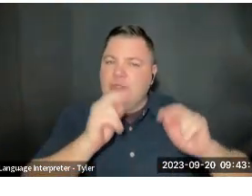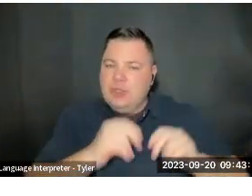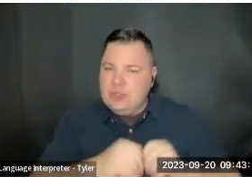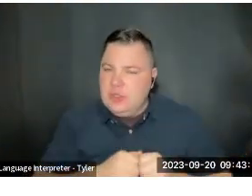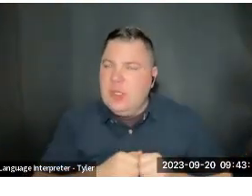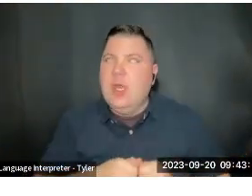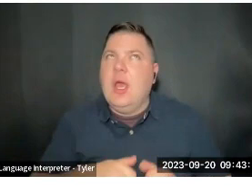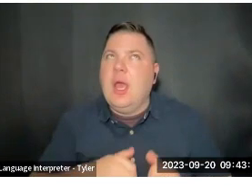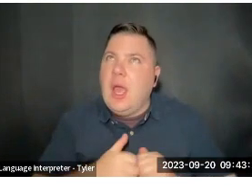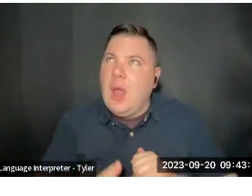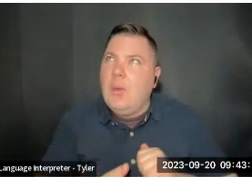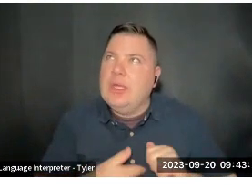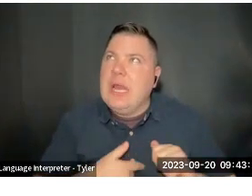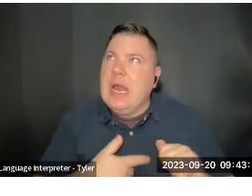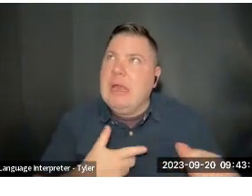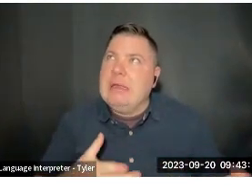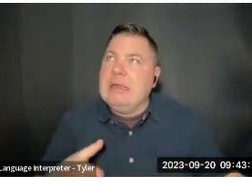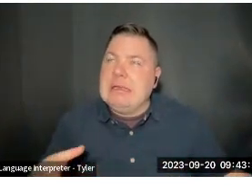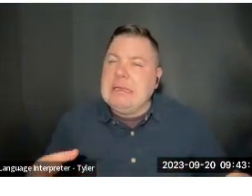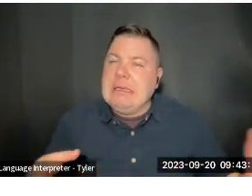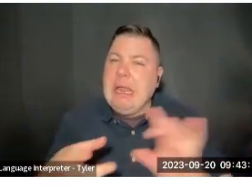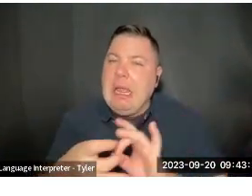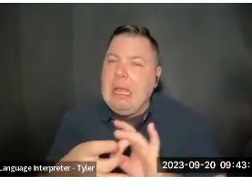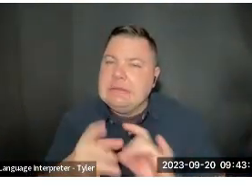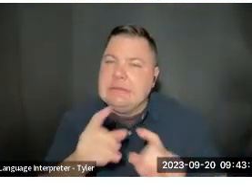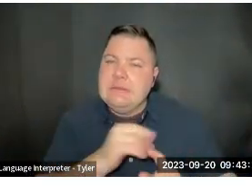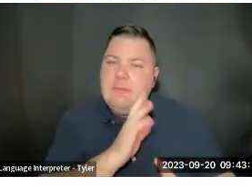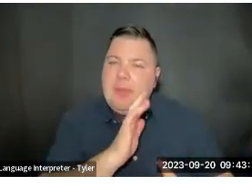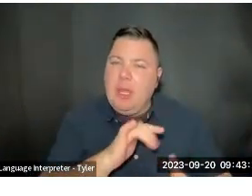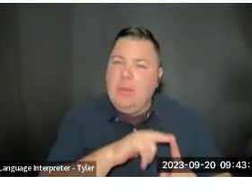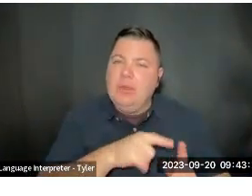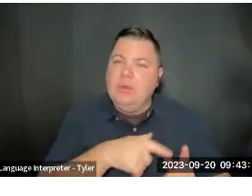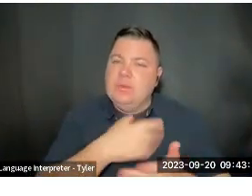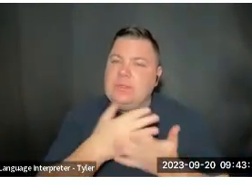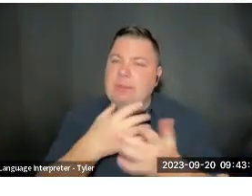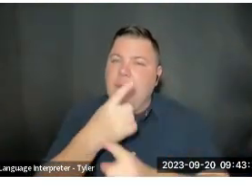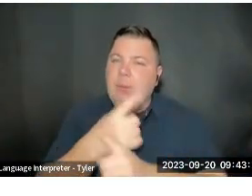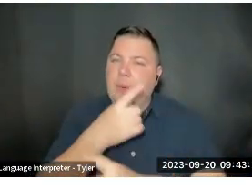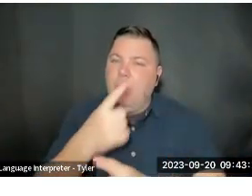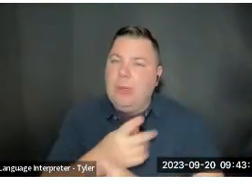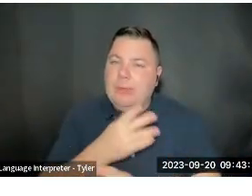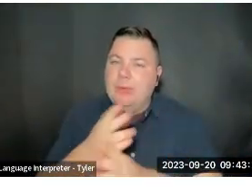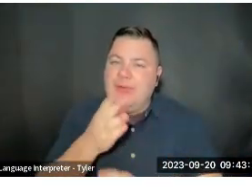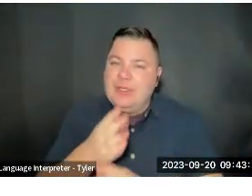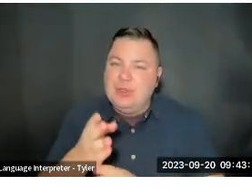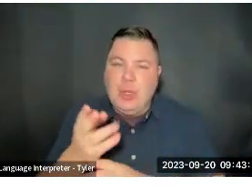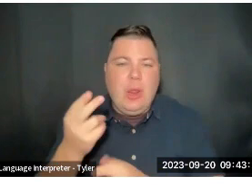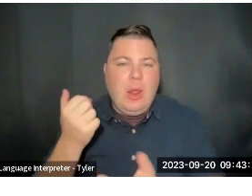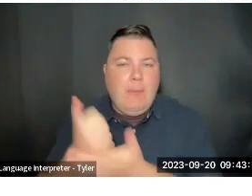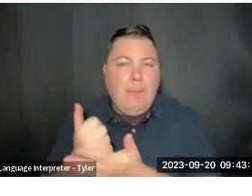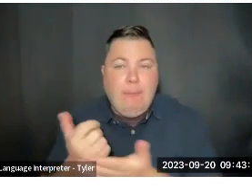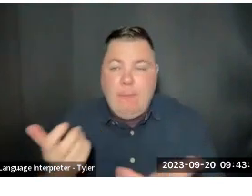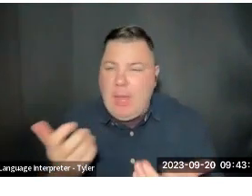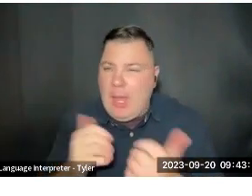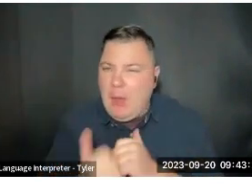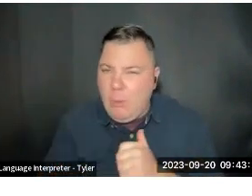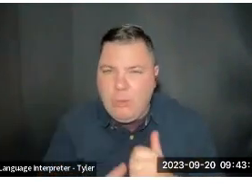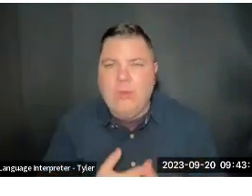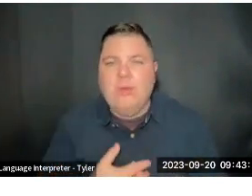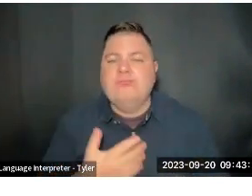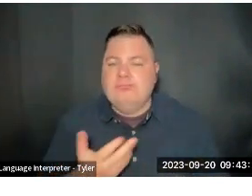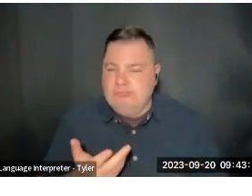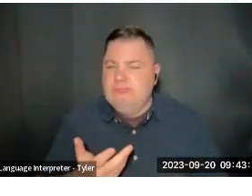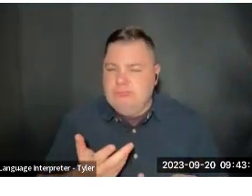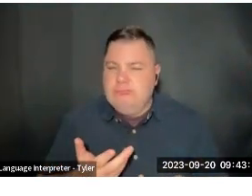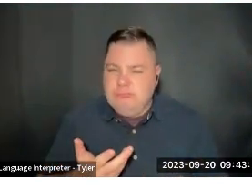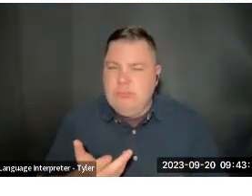I perhaps connect Mary to some appropriate professional help? And so we work through